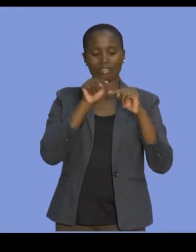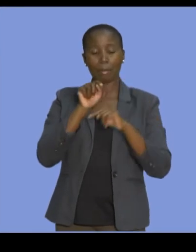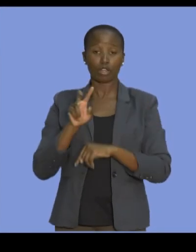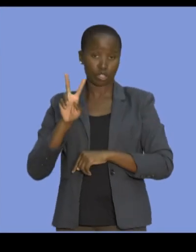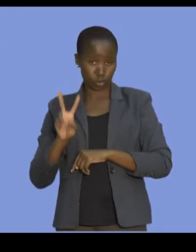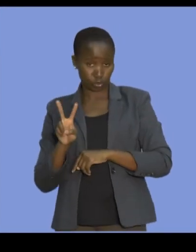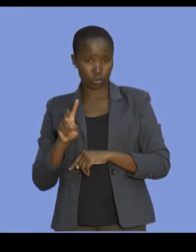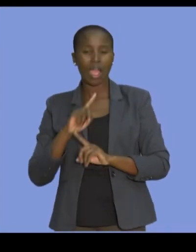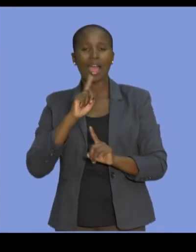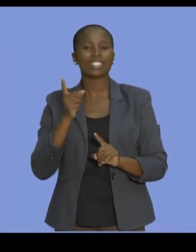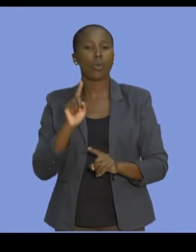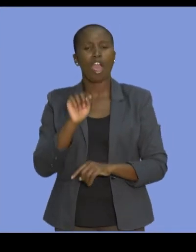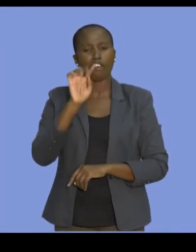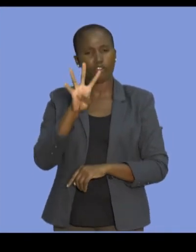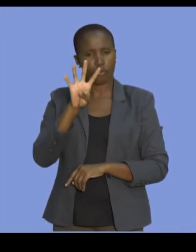us 40.